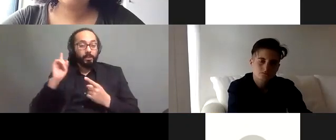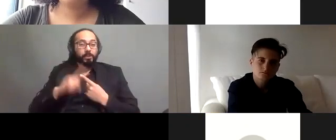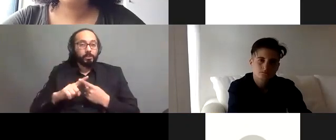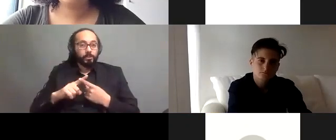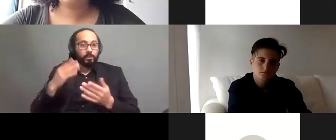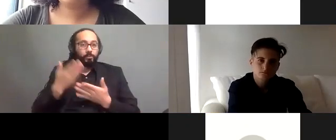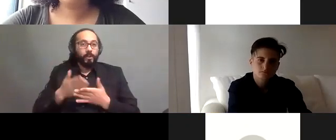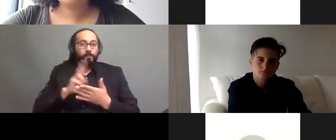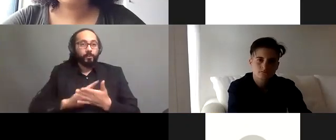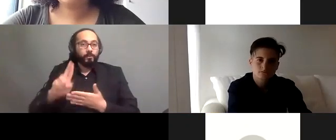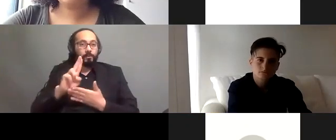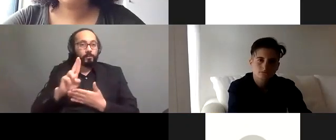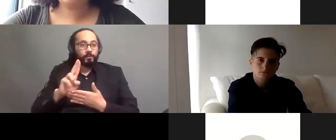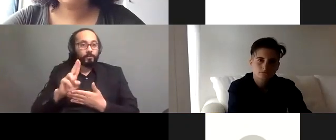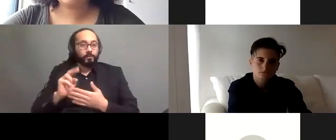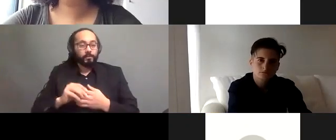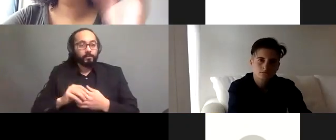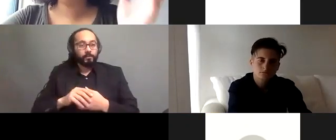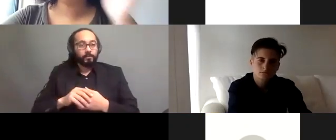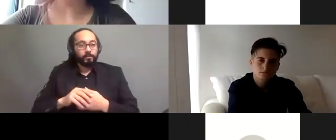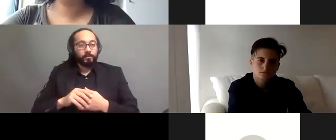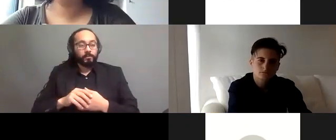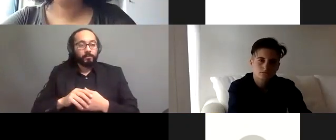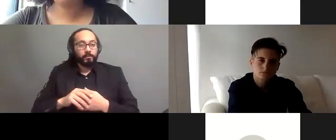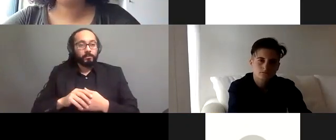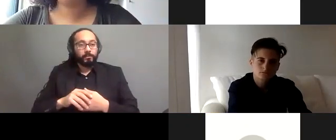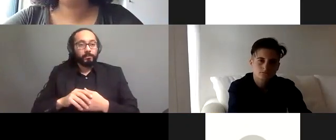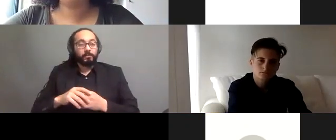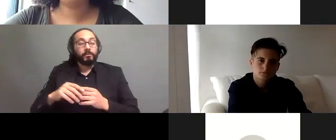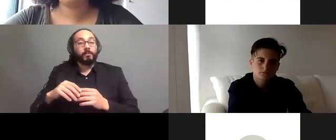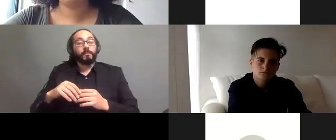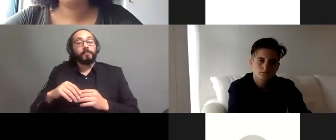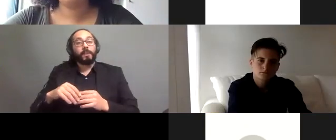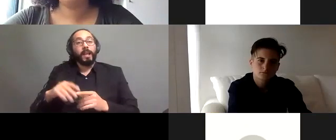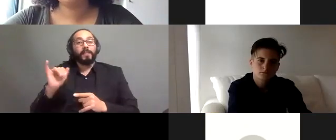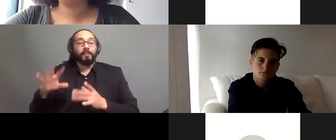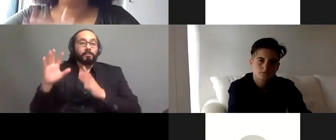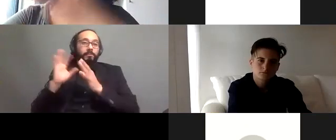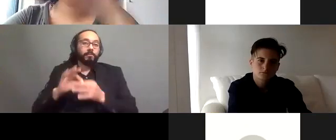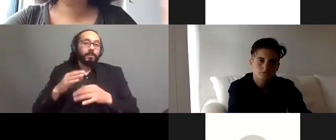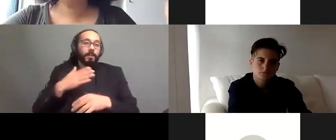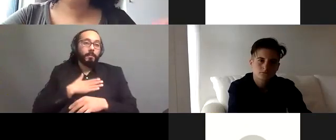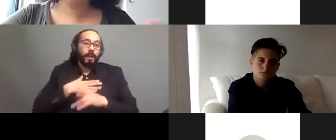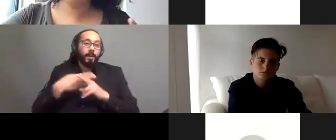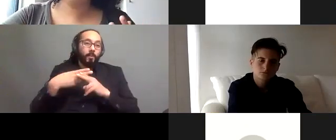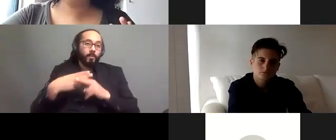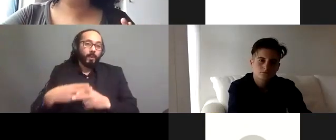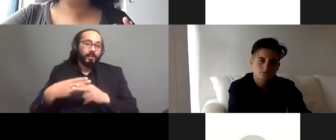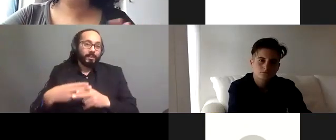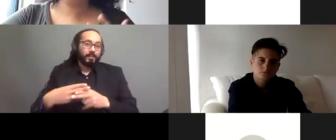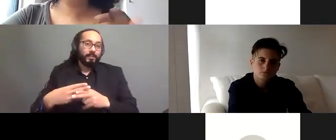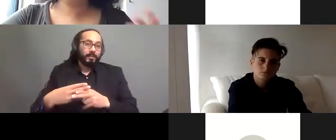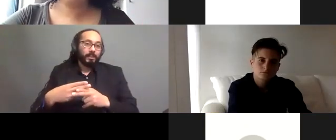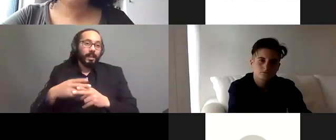then even then it was attached to my weight and there was a lot of disregard for